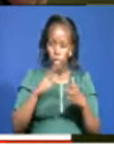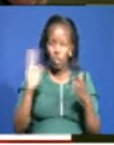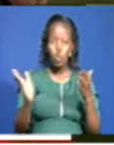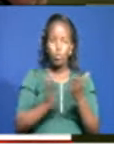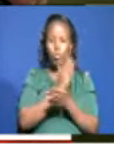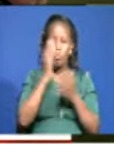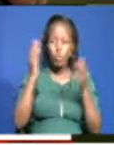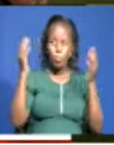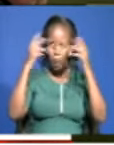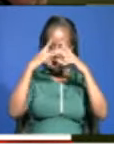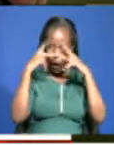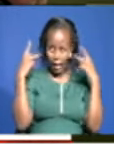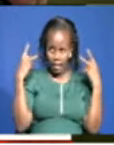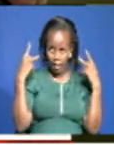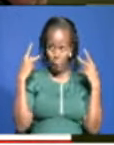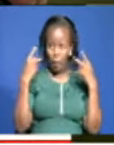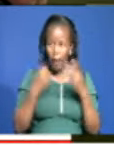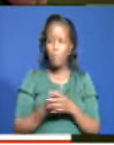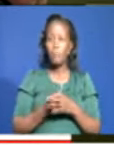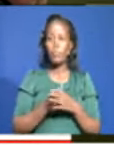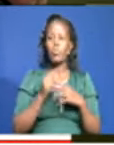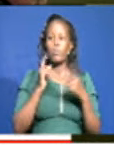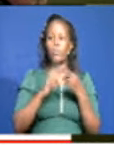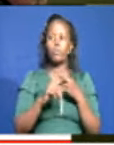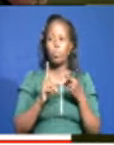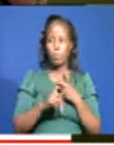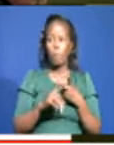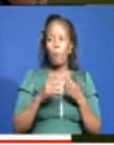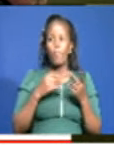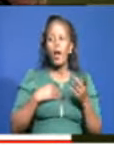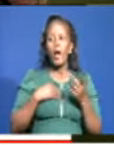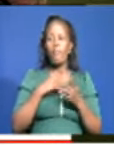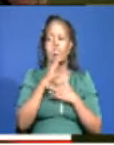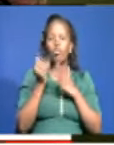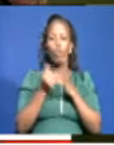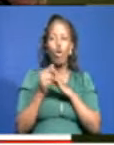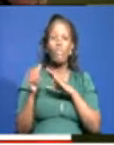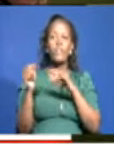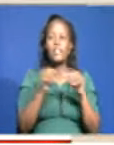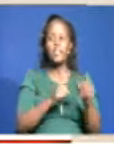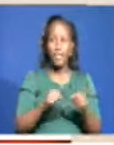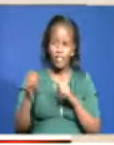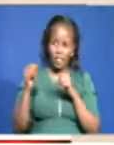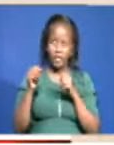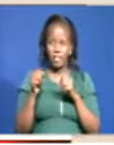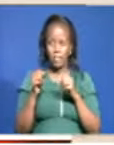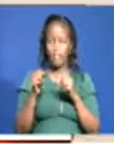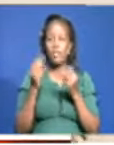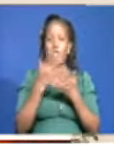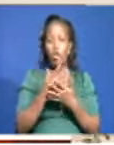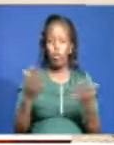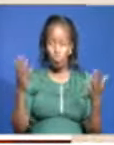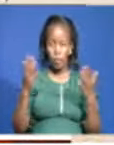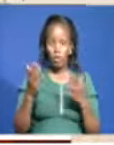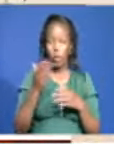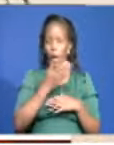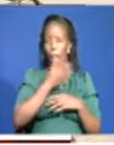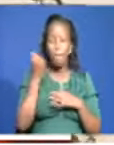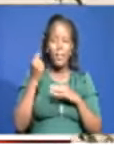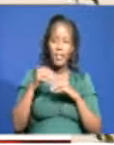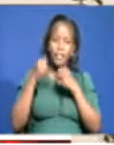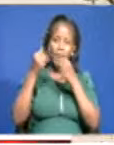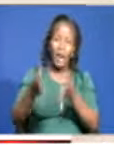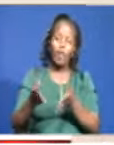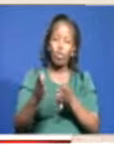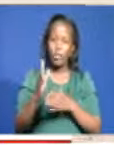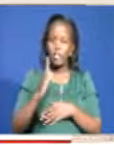ISIL. Configure ATMIS in terms of composition, structure, disposition and equipment to best hand over security responsibility